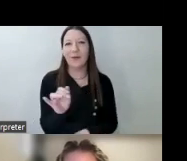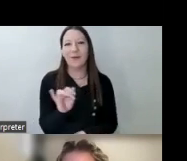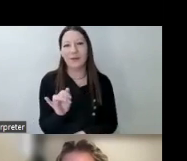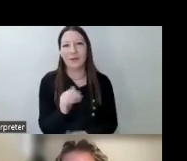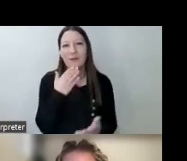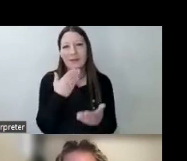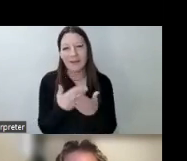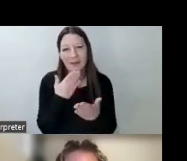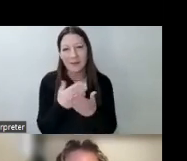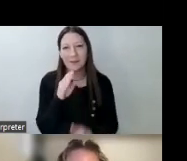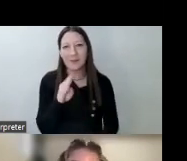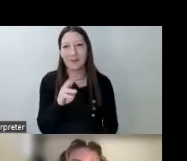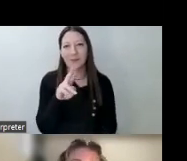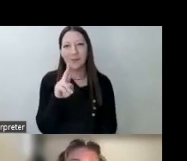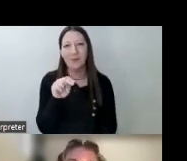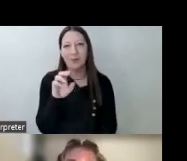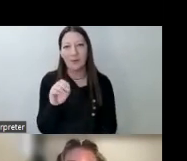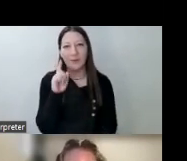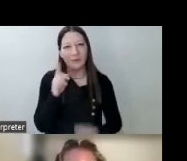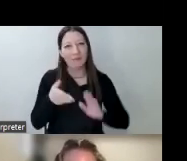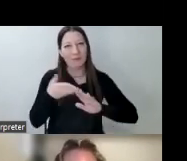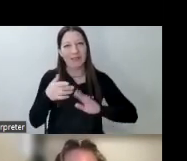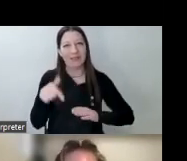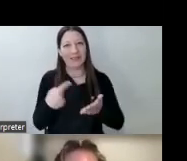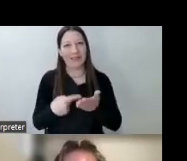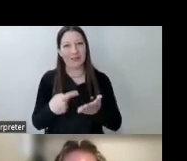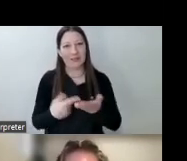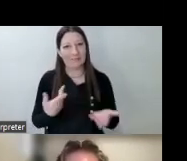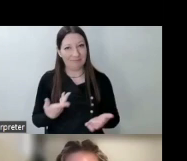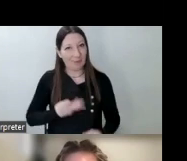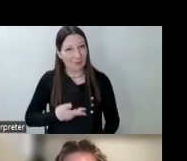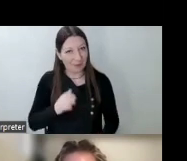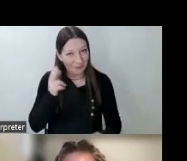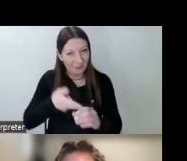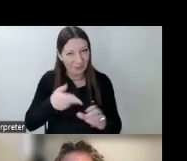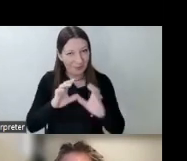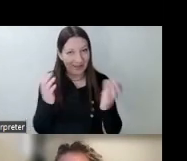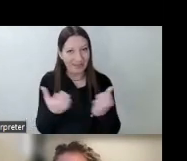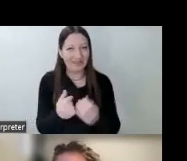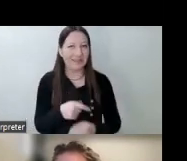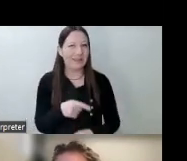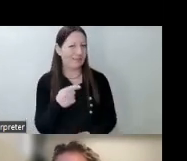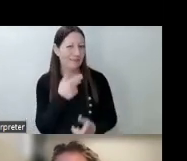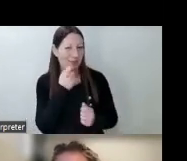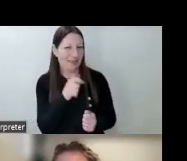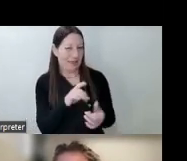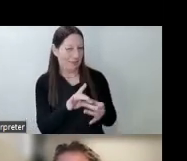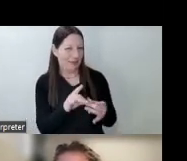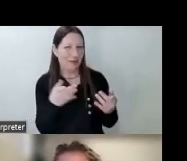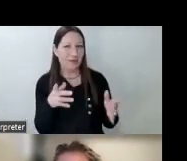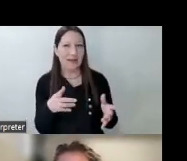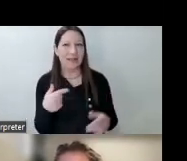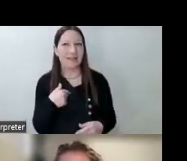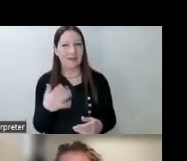and having me join your class. Like Bruno mentioned, this is a bit of a full circle moment for me, having taken the field of cultural